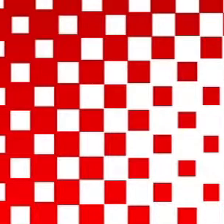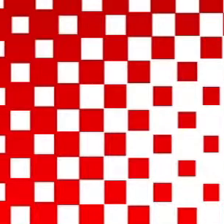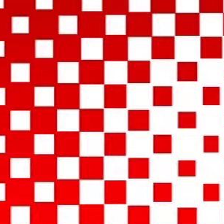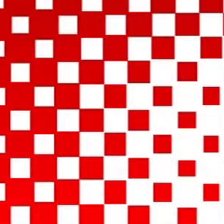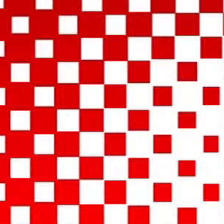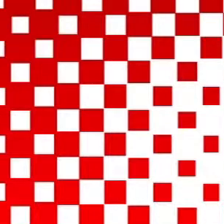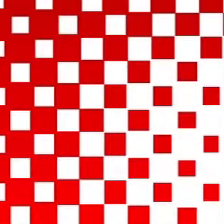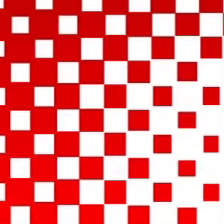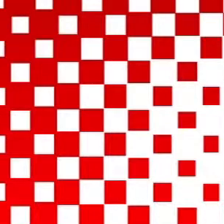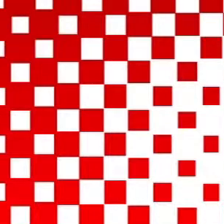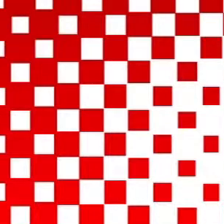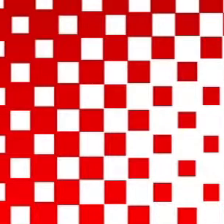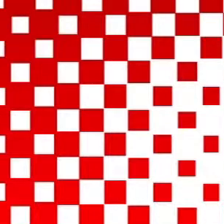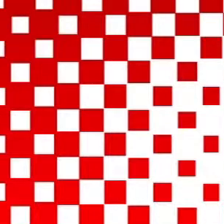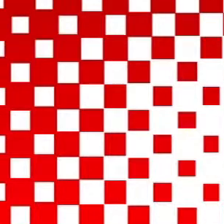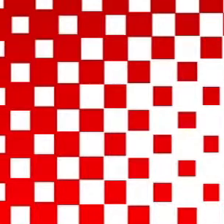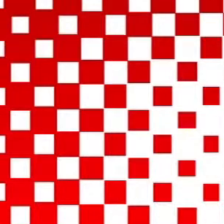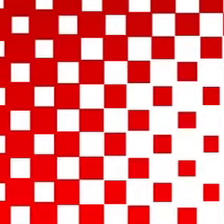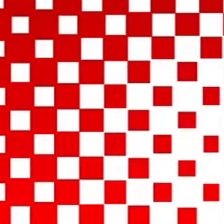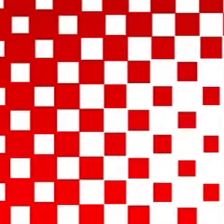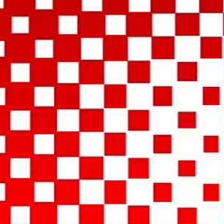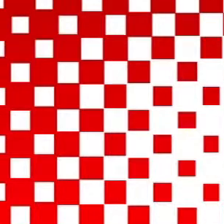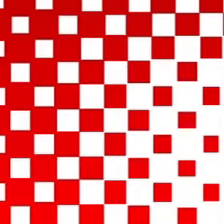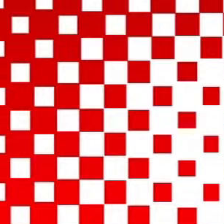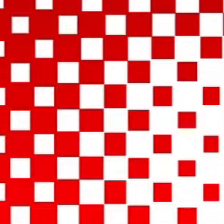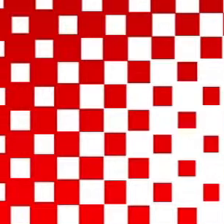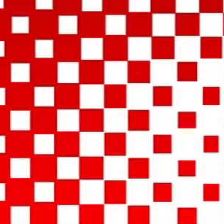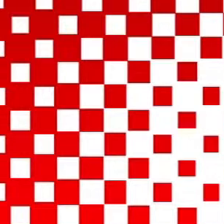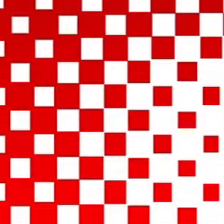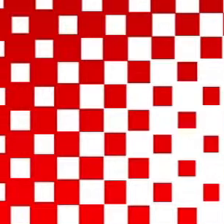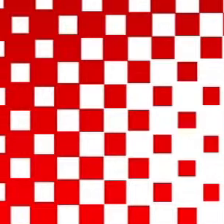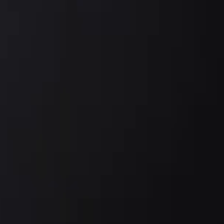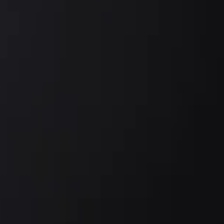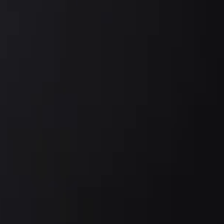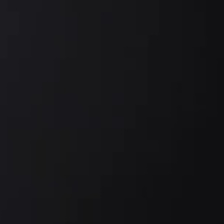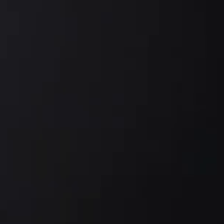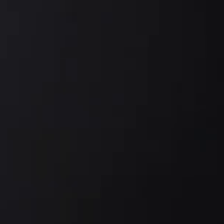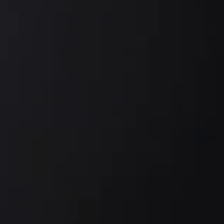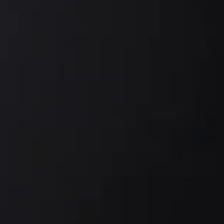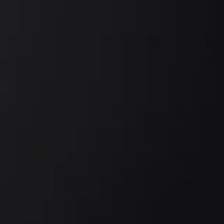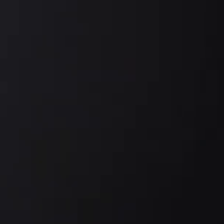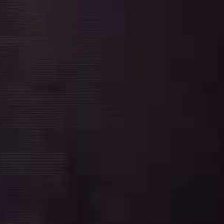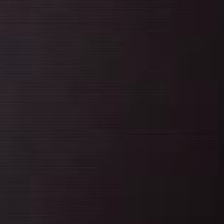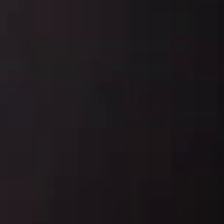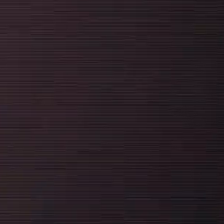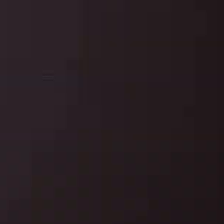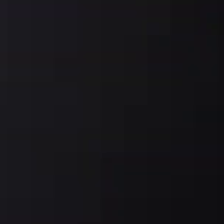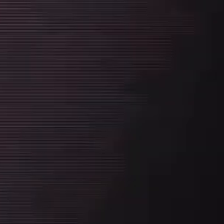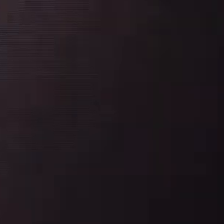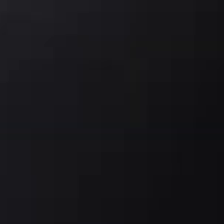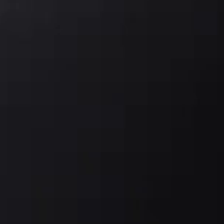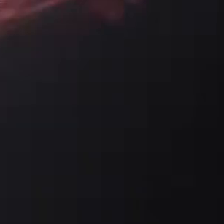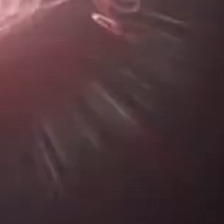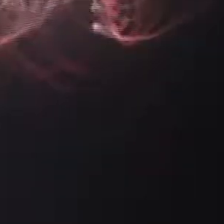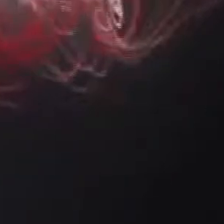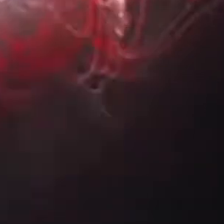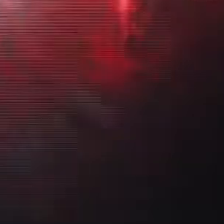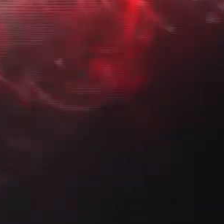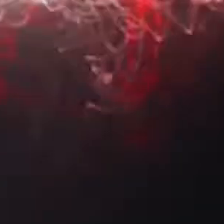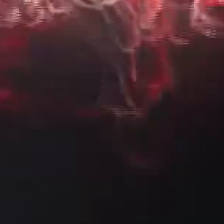on 0739 110 544. KUTV, a new